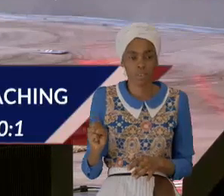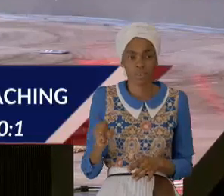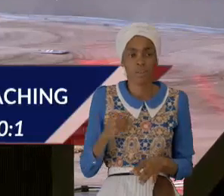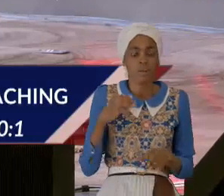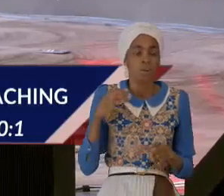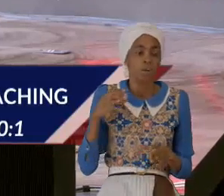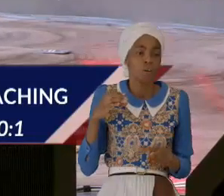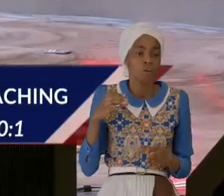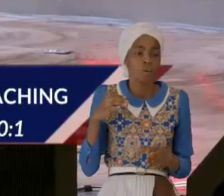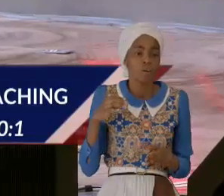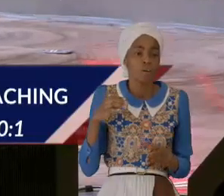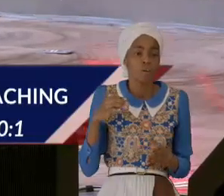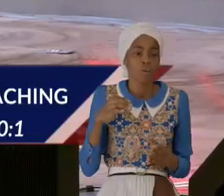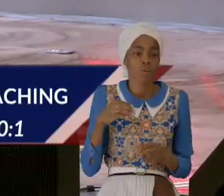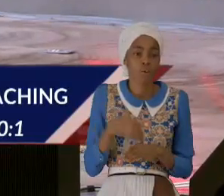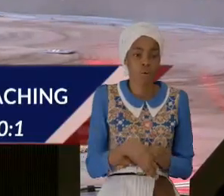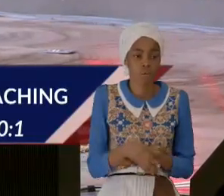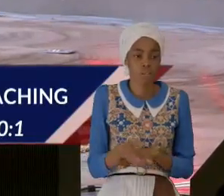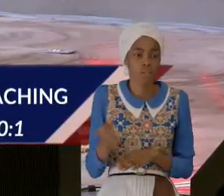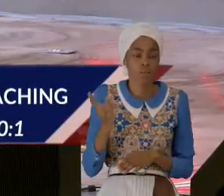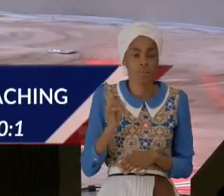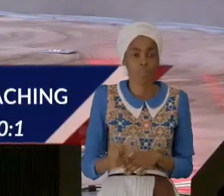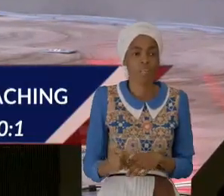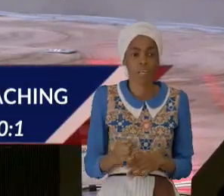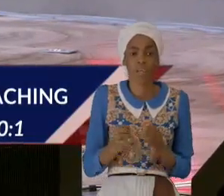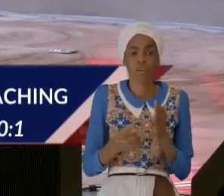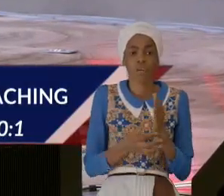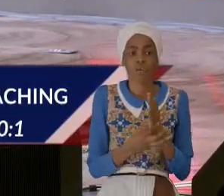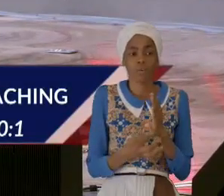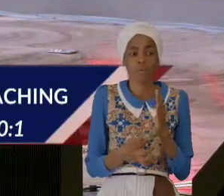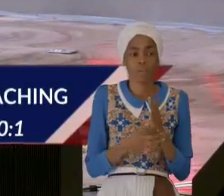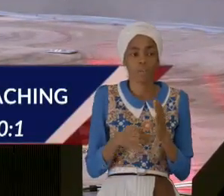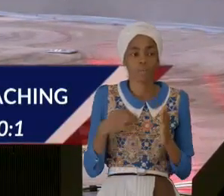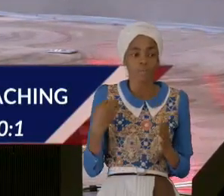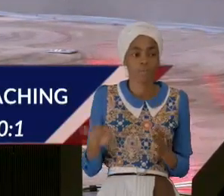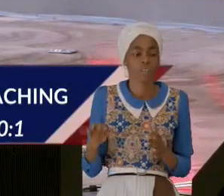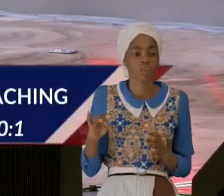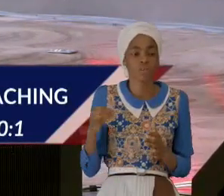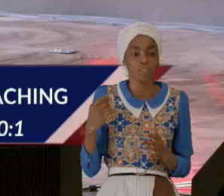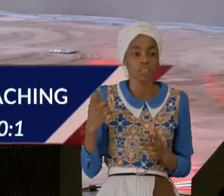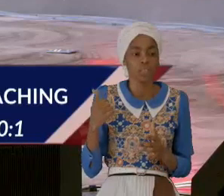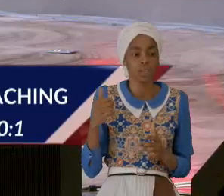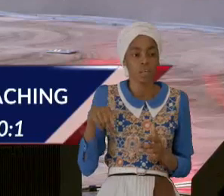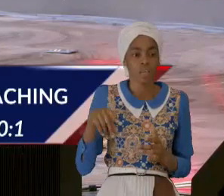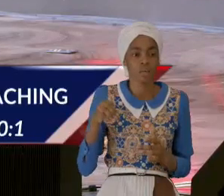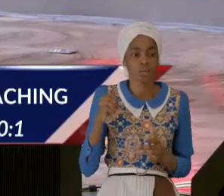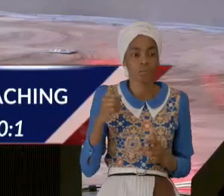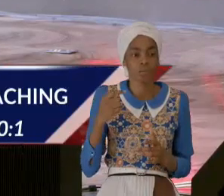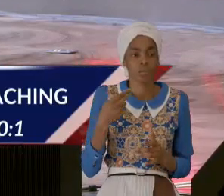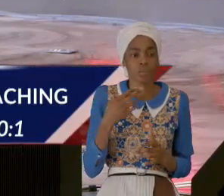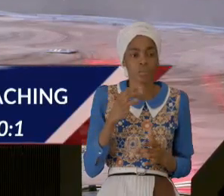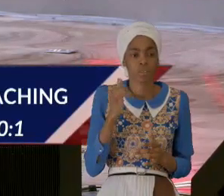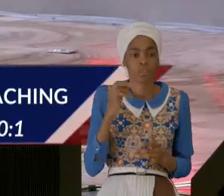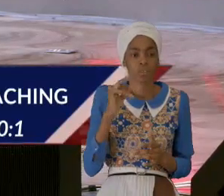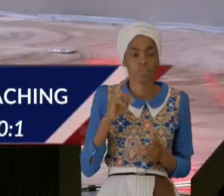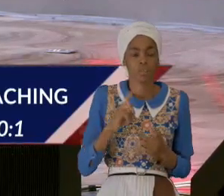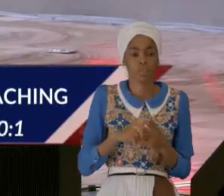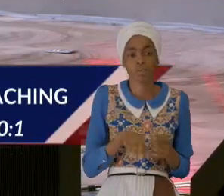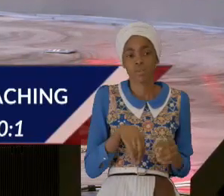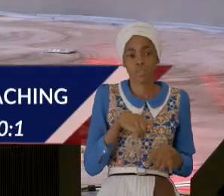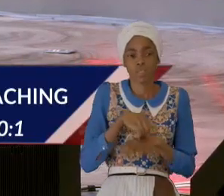cause the ointment of the apothecary to send forth